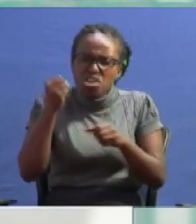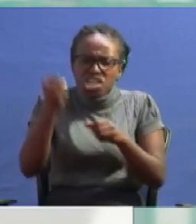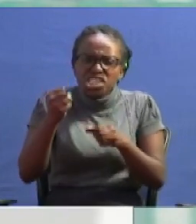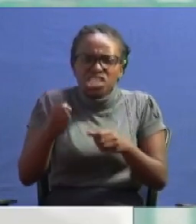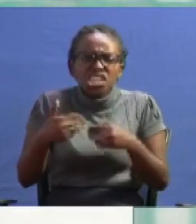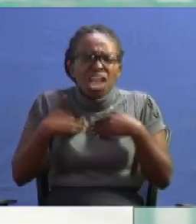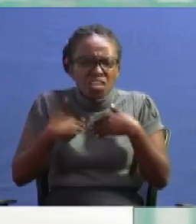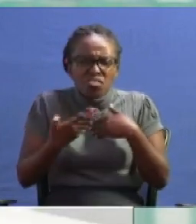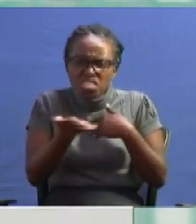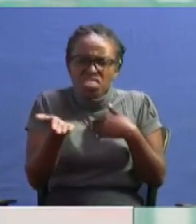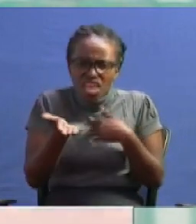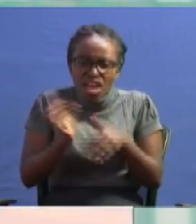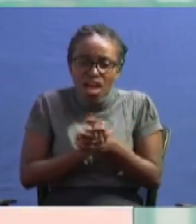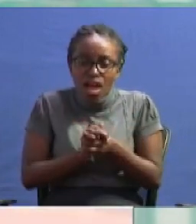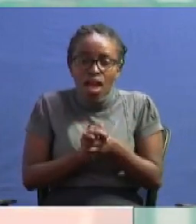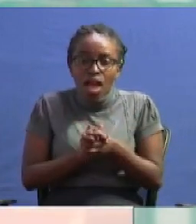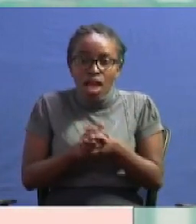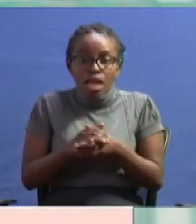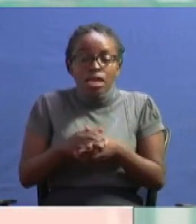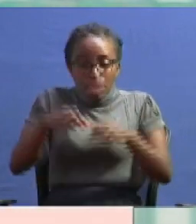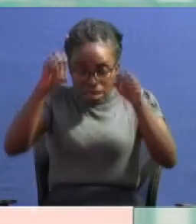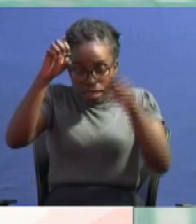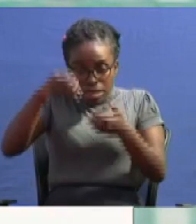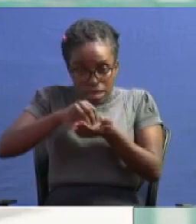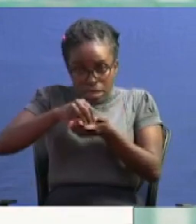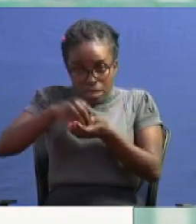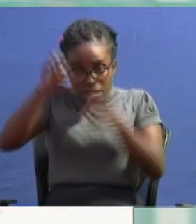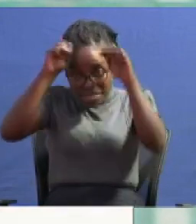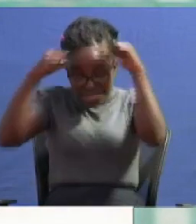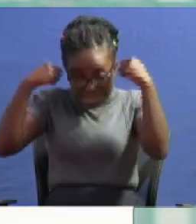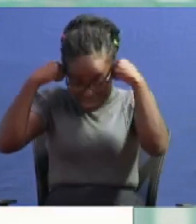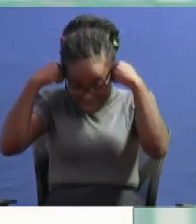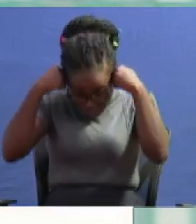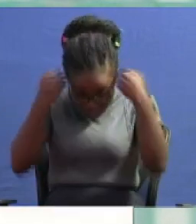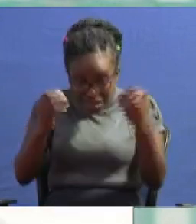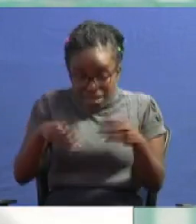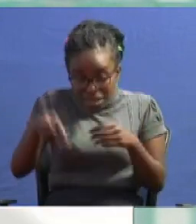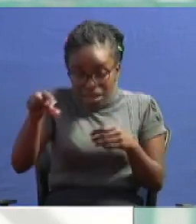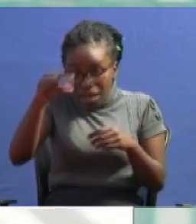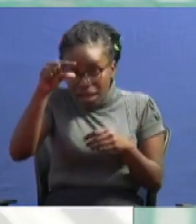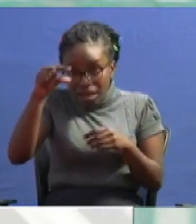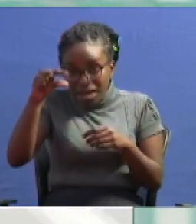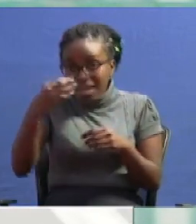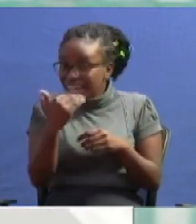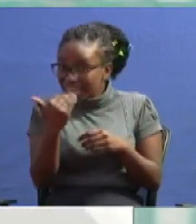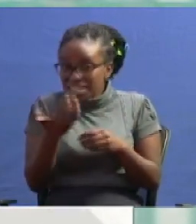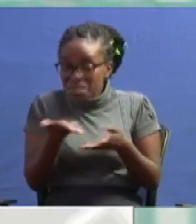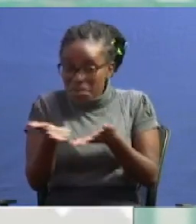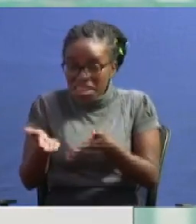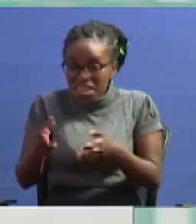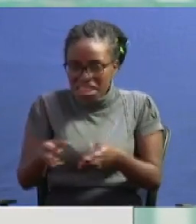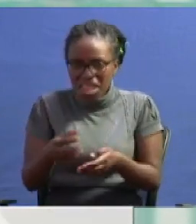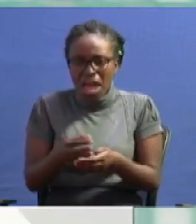how people, fail to study Gachagua. When you say I'm a 3-term MP, he's just a 1-term MP who became deputy president. What can he